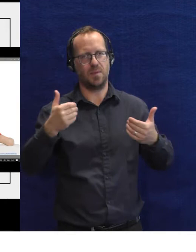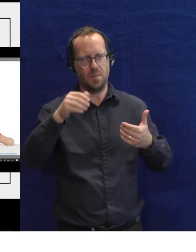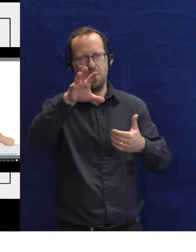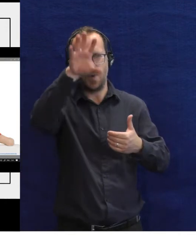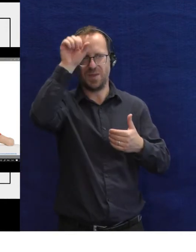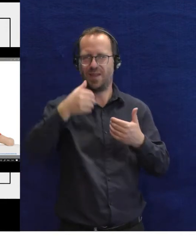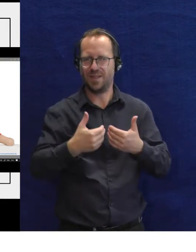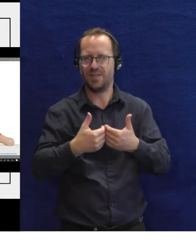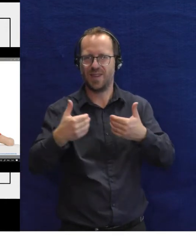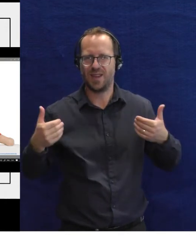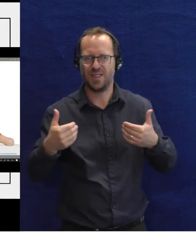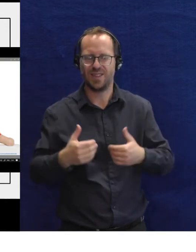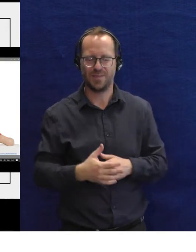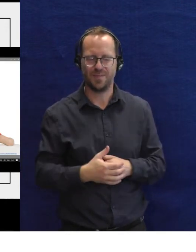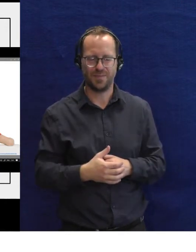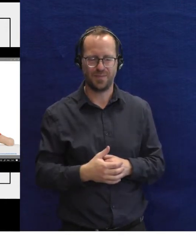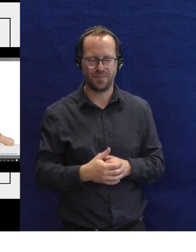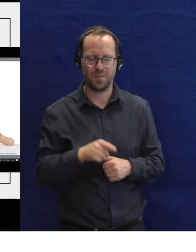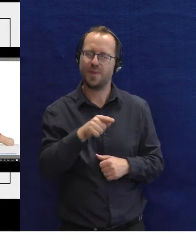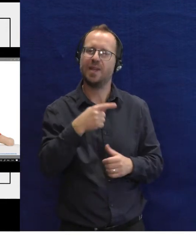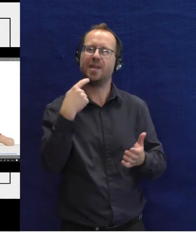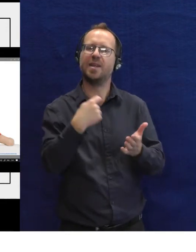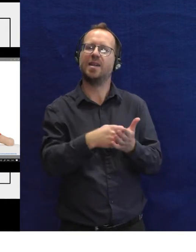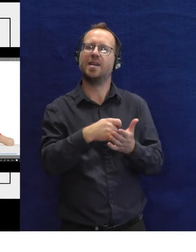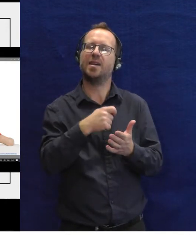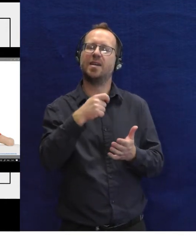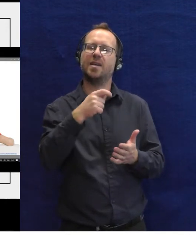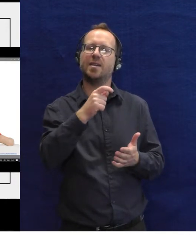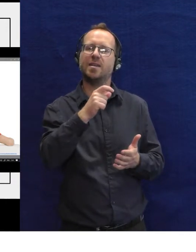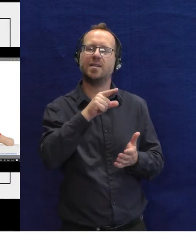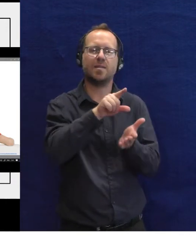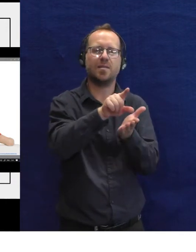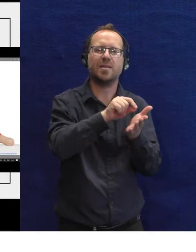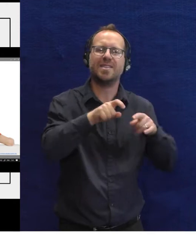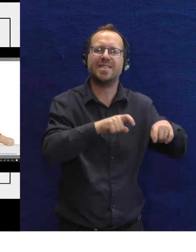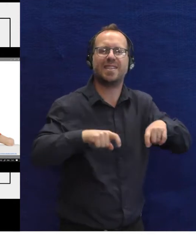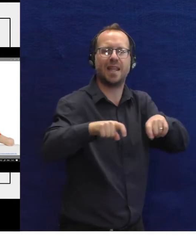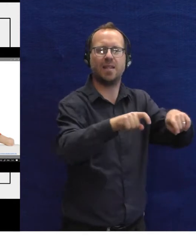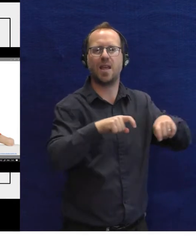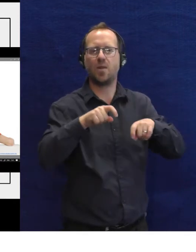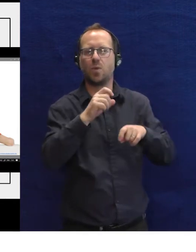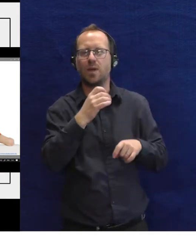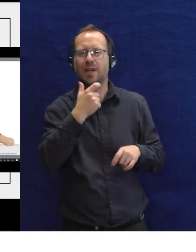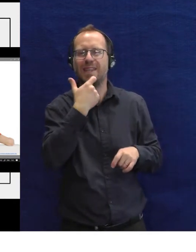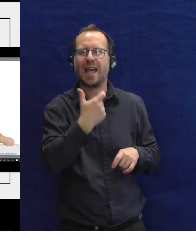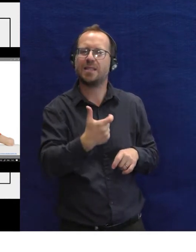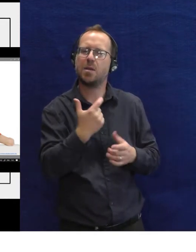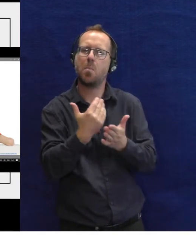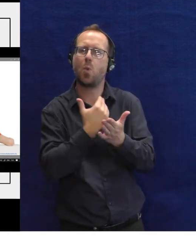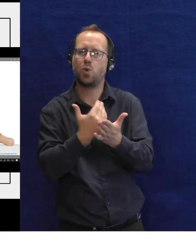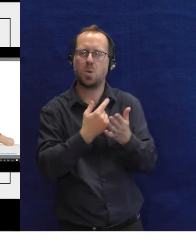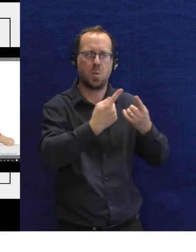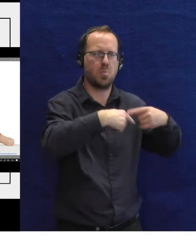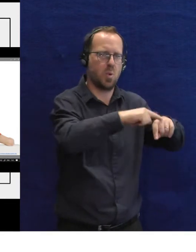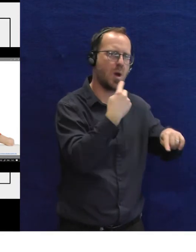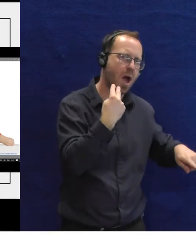You give information about what is your default synthesizer you want to use. I will come back to this a bit later. Also, this means